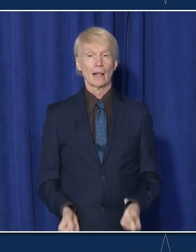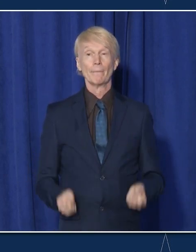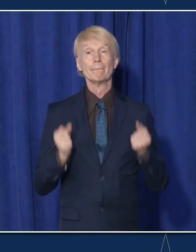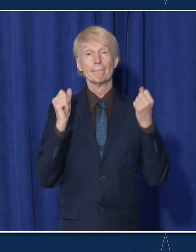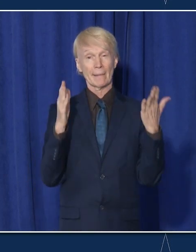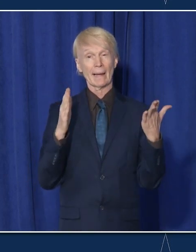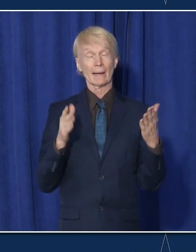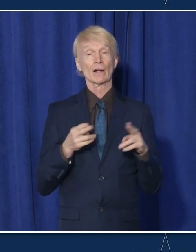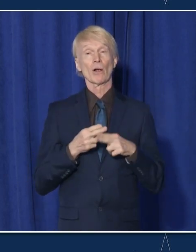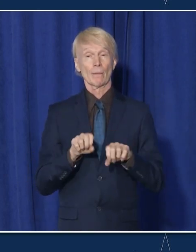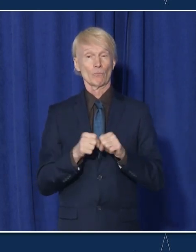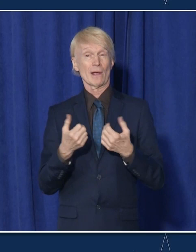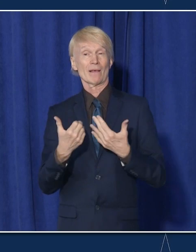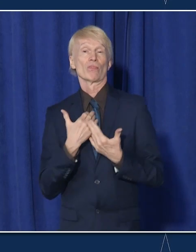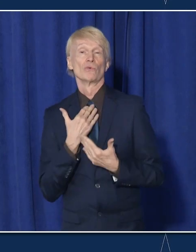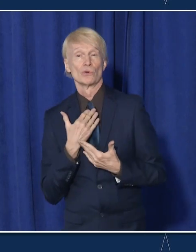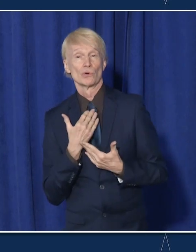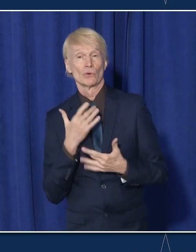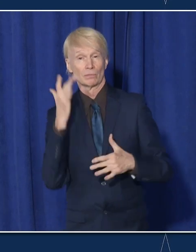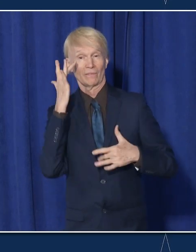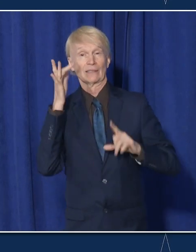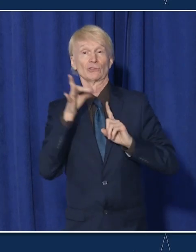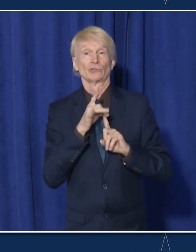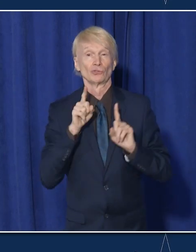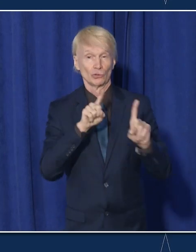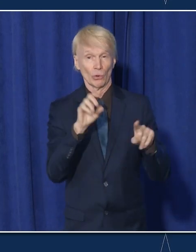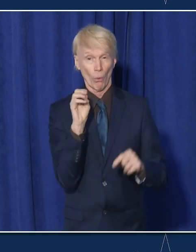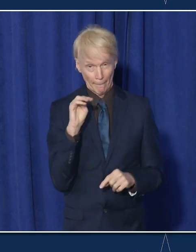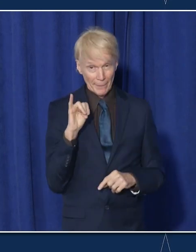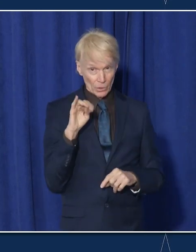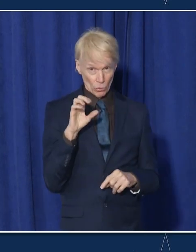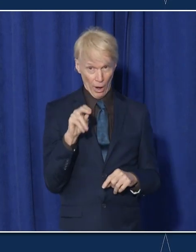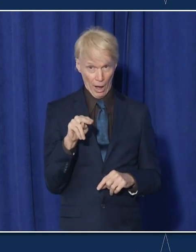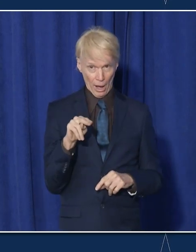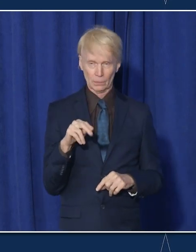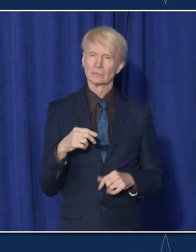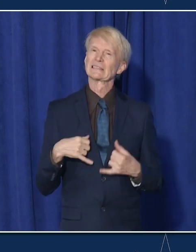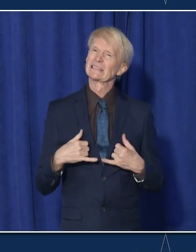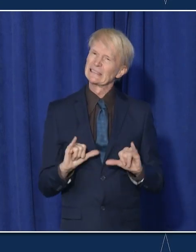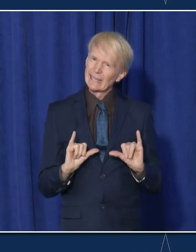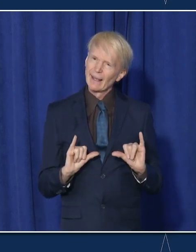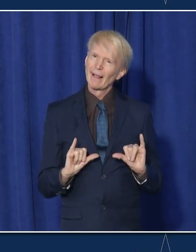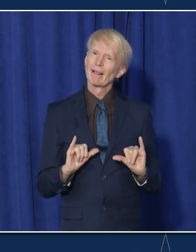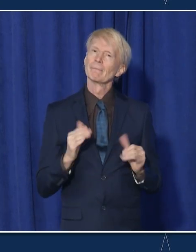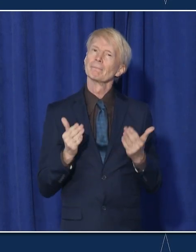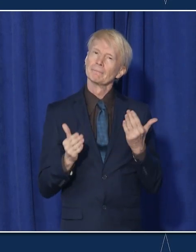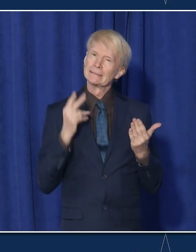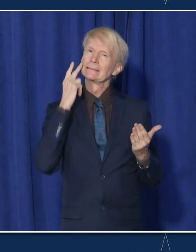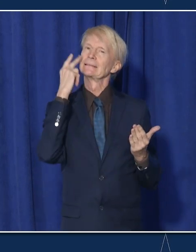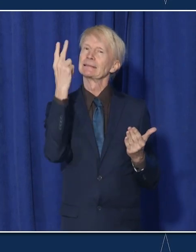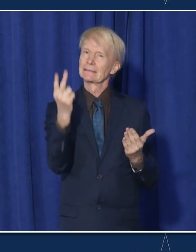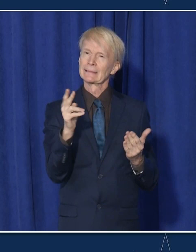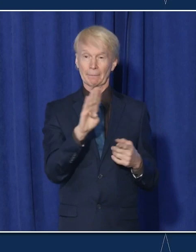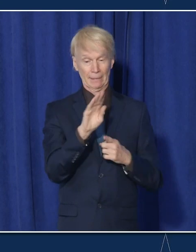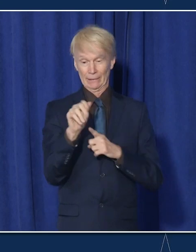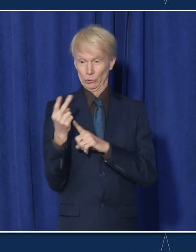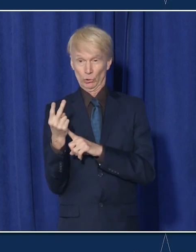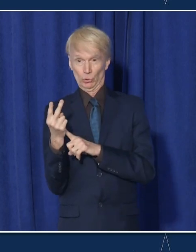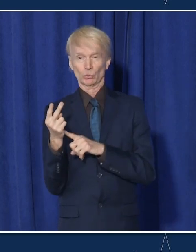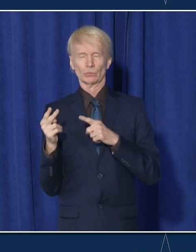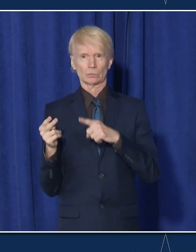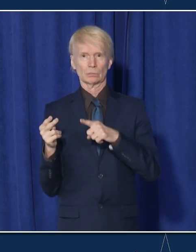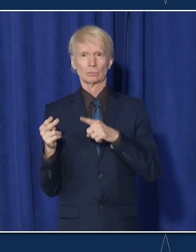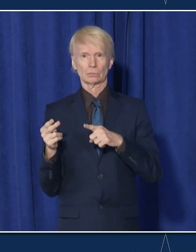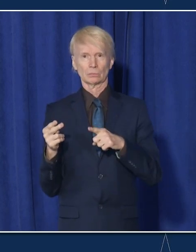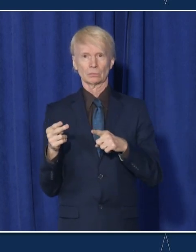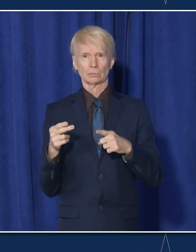breakthrough infections that we've seen during the Omicron surge, that we probably will continue to see to an extent in BA2,